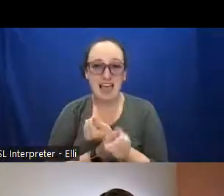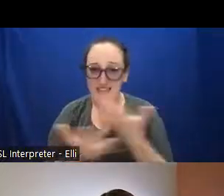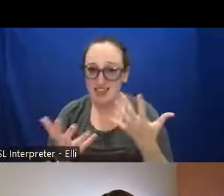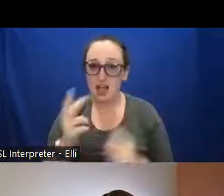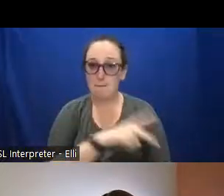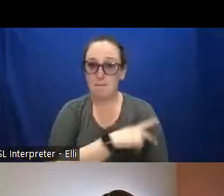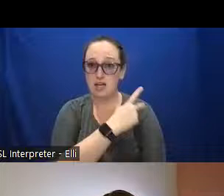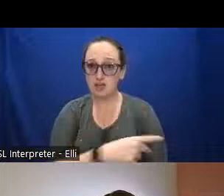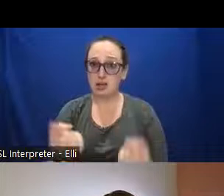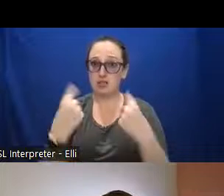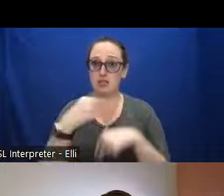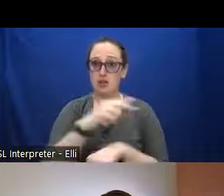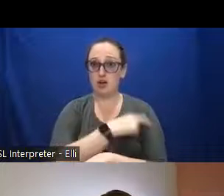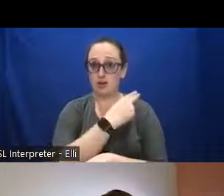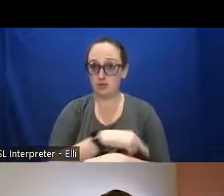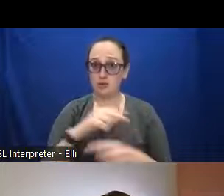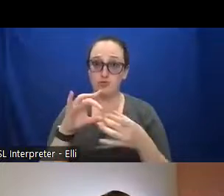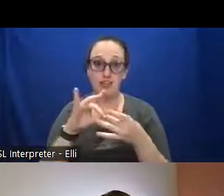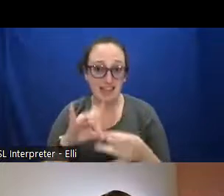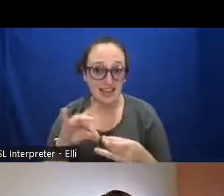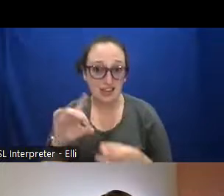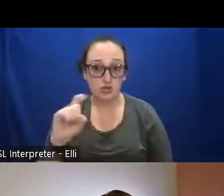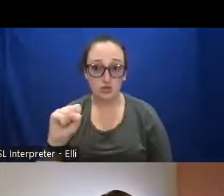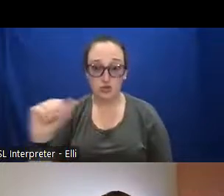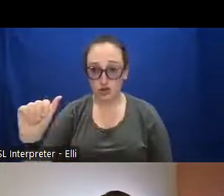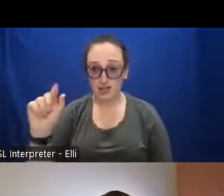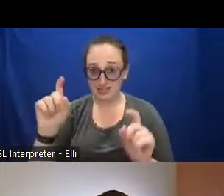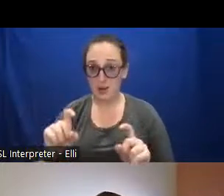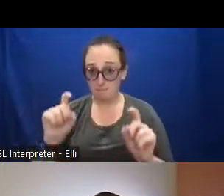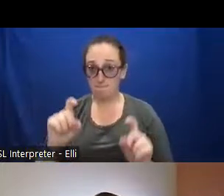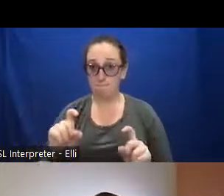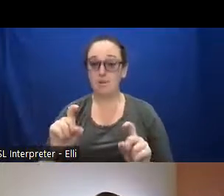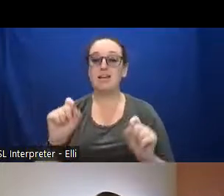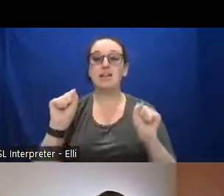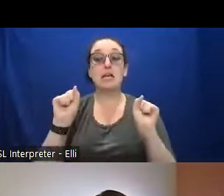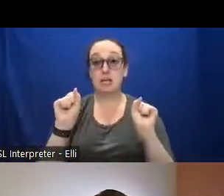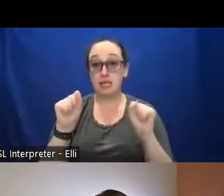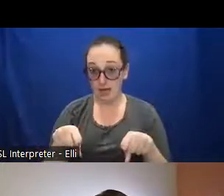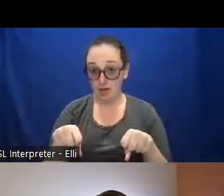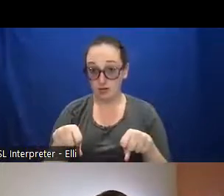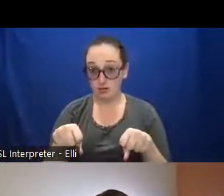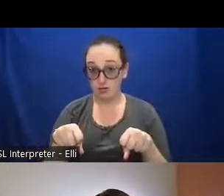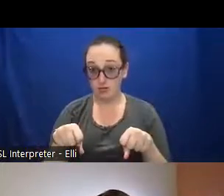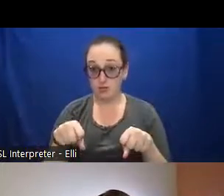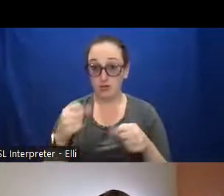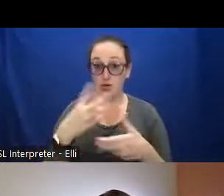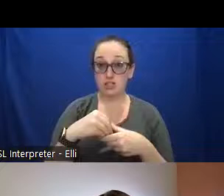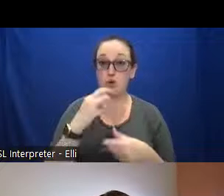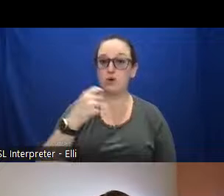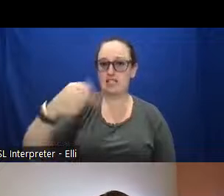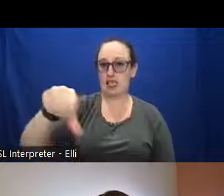hospital for that's related to a sexual assault exam, they have the opportunity to participate in or